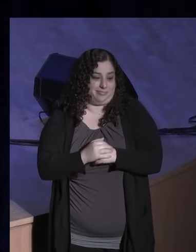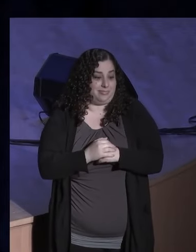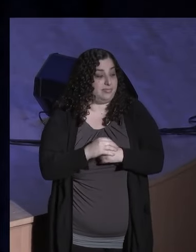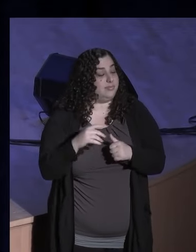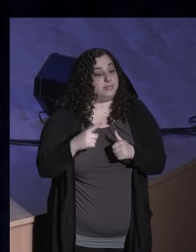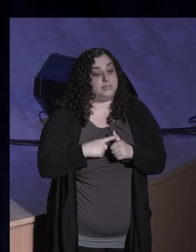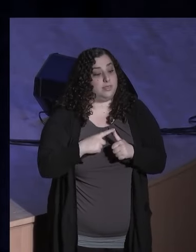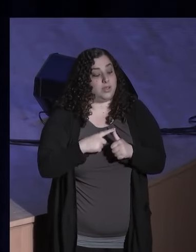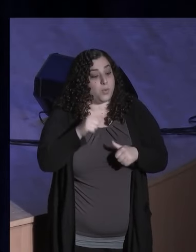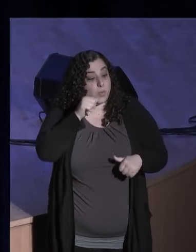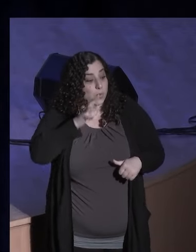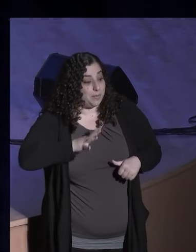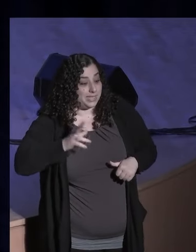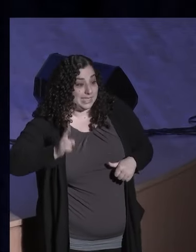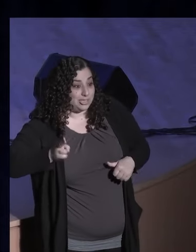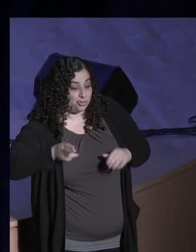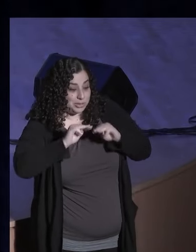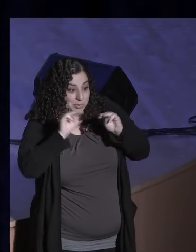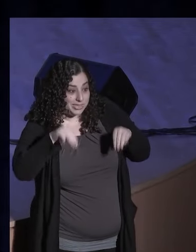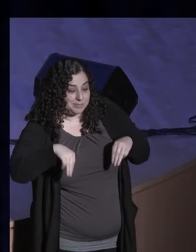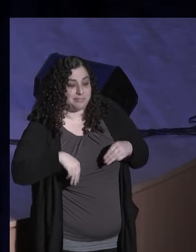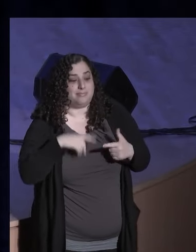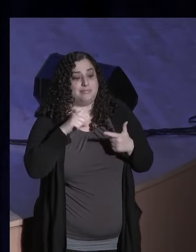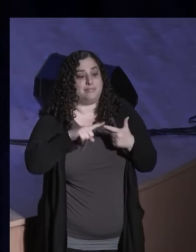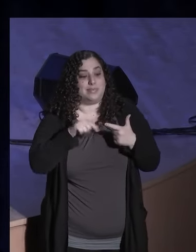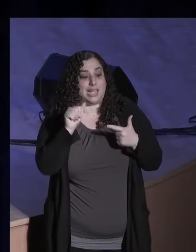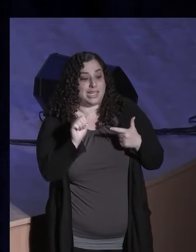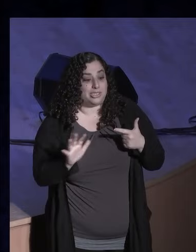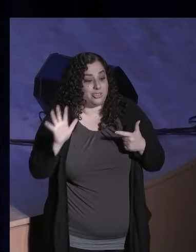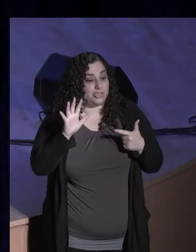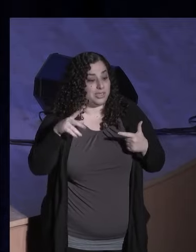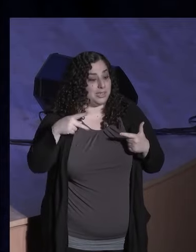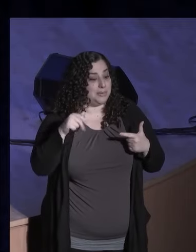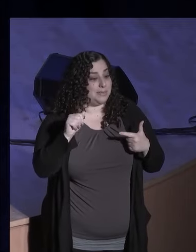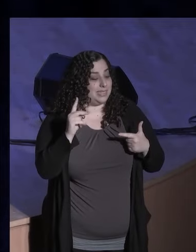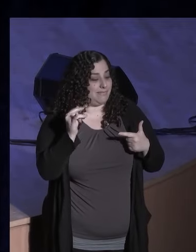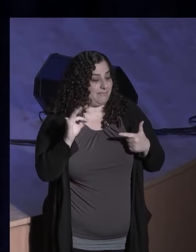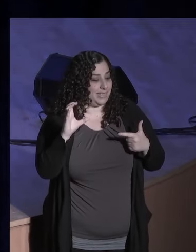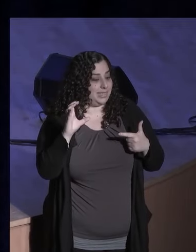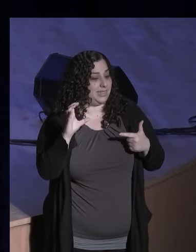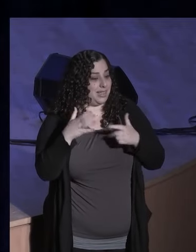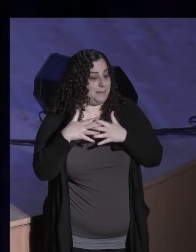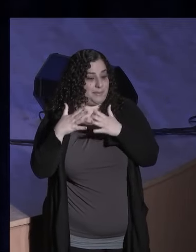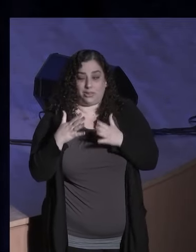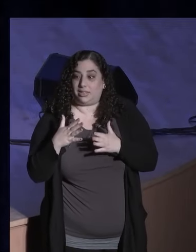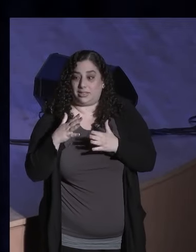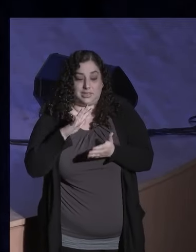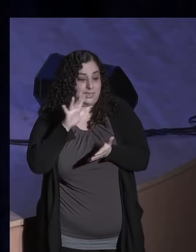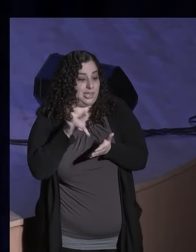Women's History Museum, the Asian Pacific American Center, and the National Museum of the American Latino. Thank